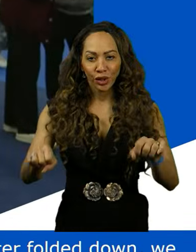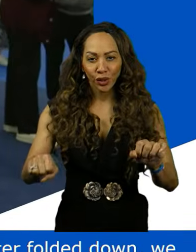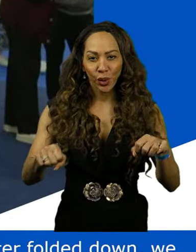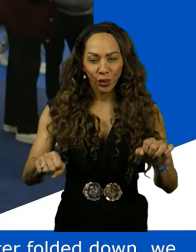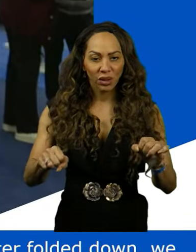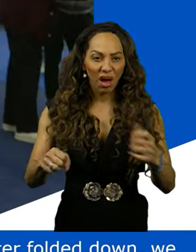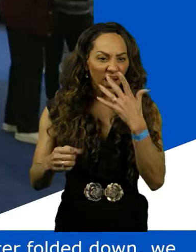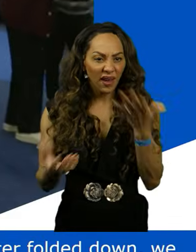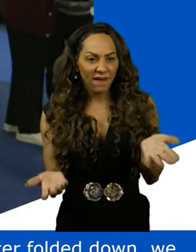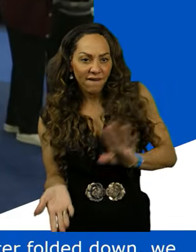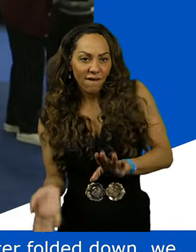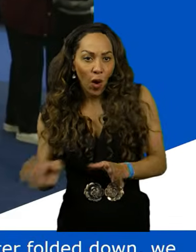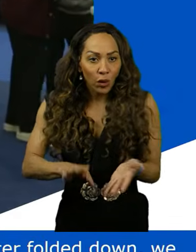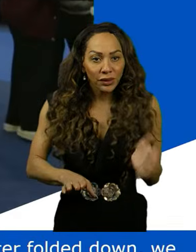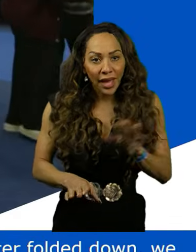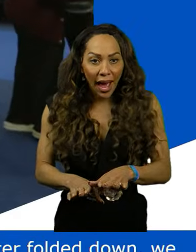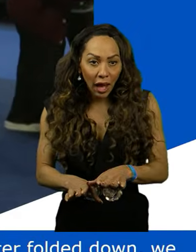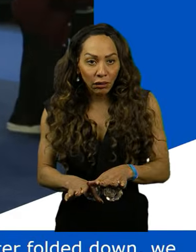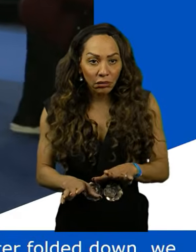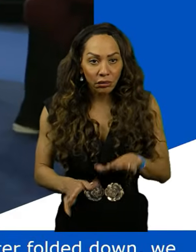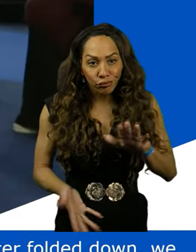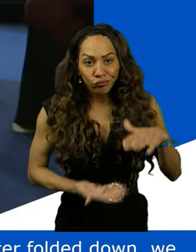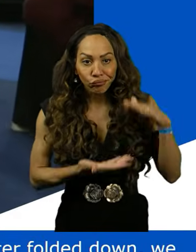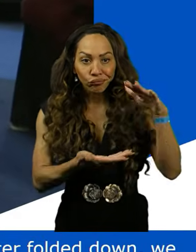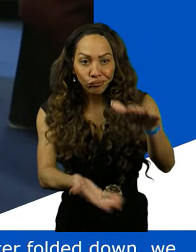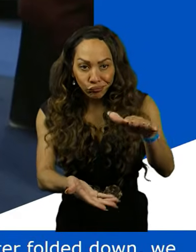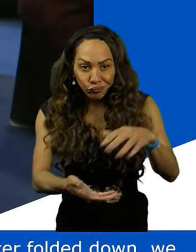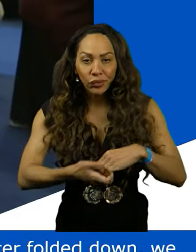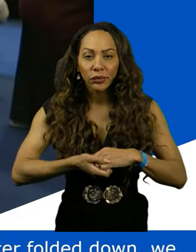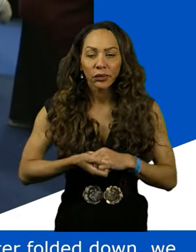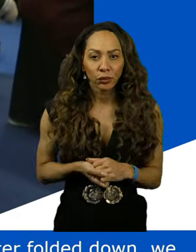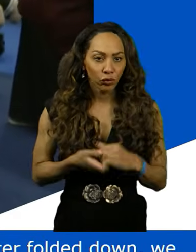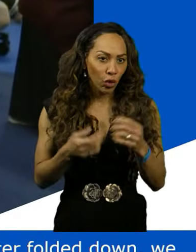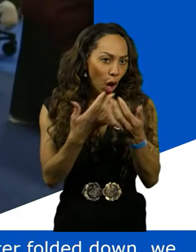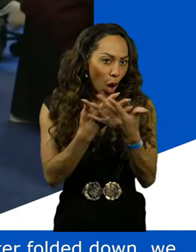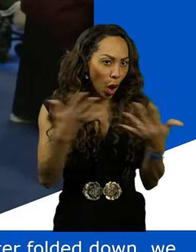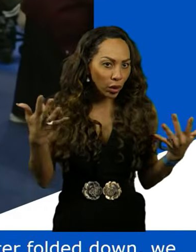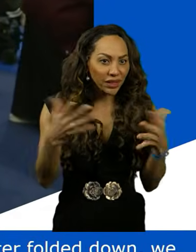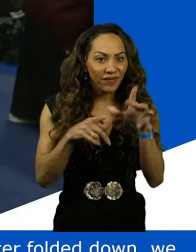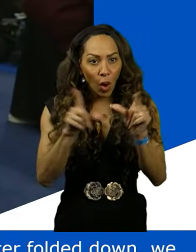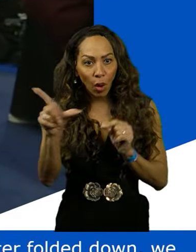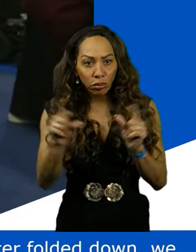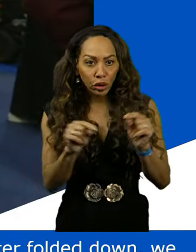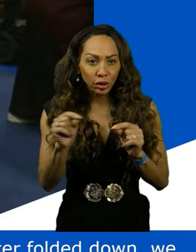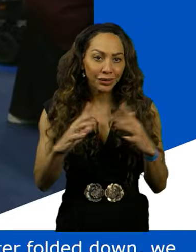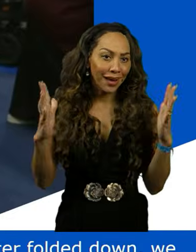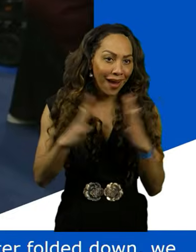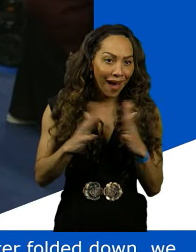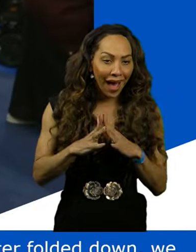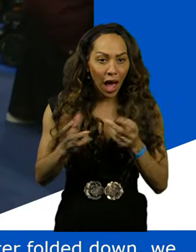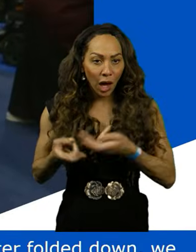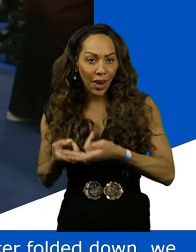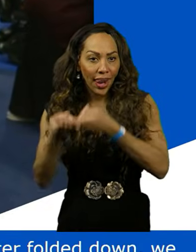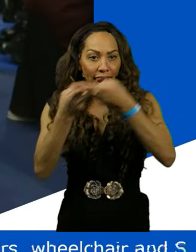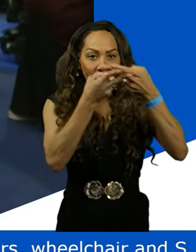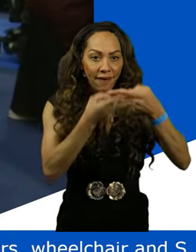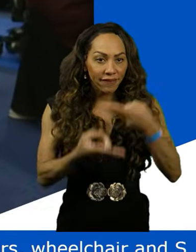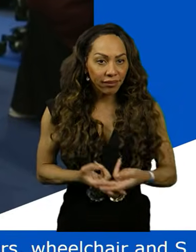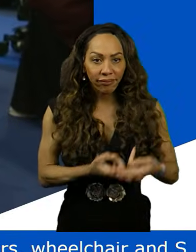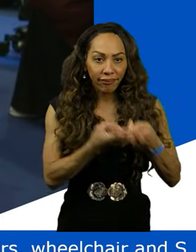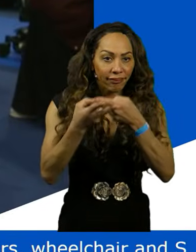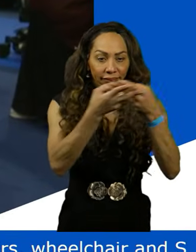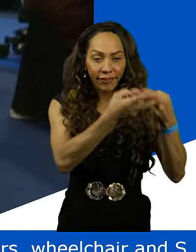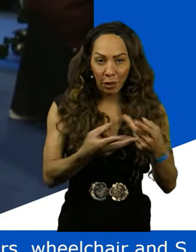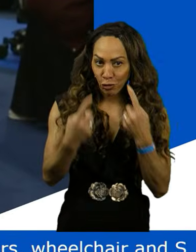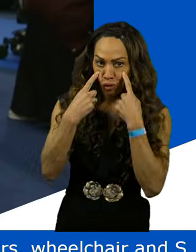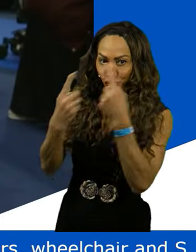when it comes to lifting power chairs, wheelchairs, and scooters. So yeah, I mean, I'll be happy to show you